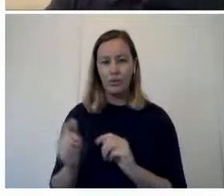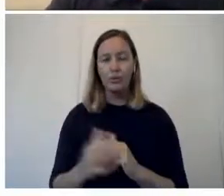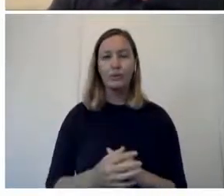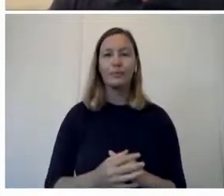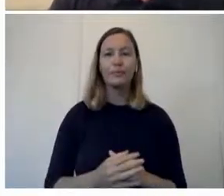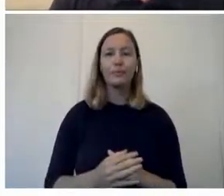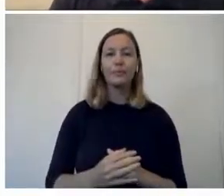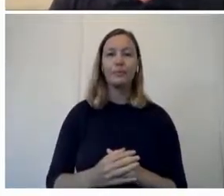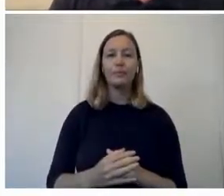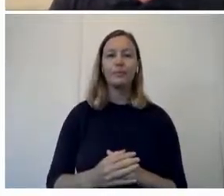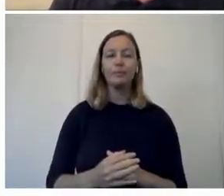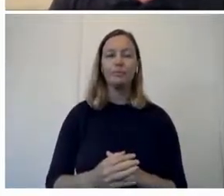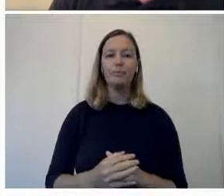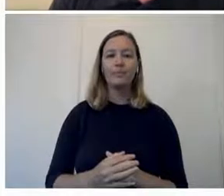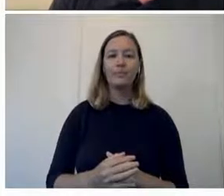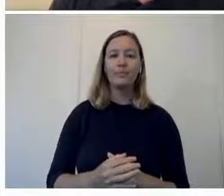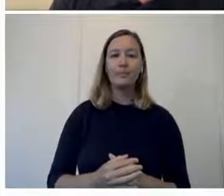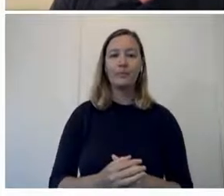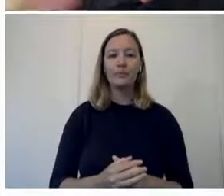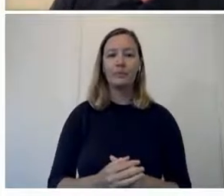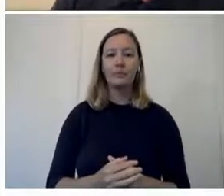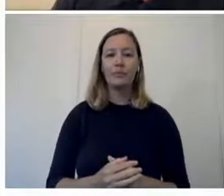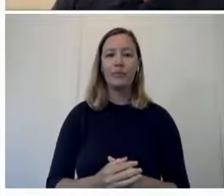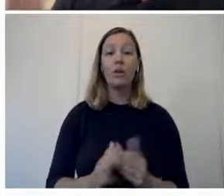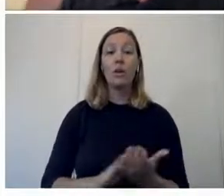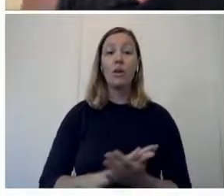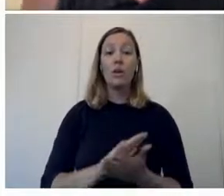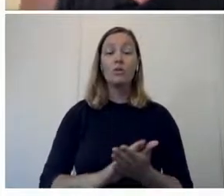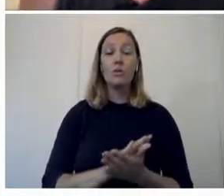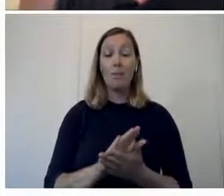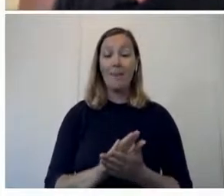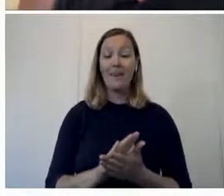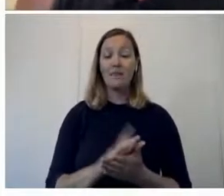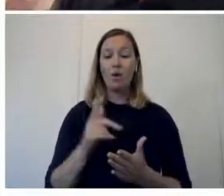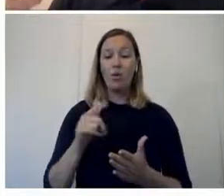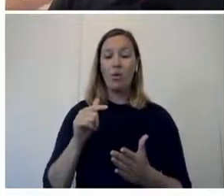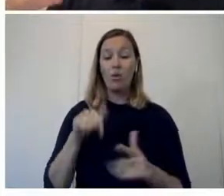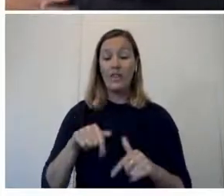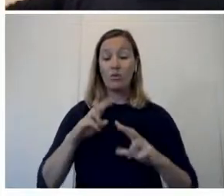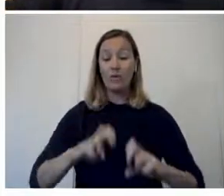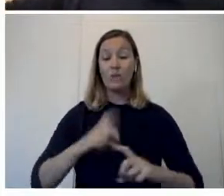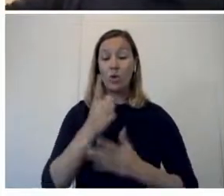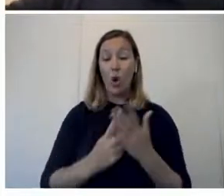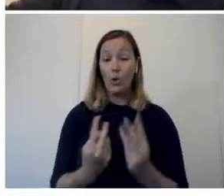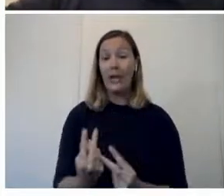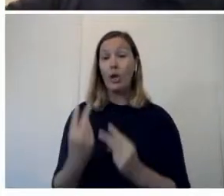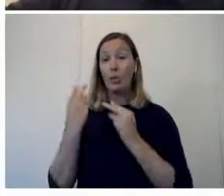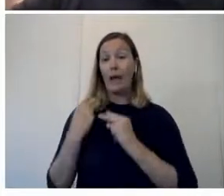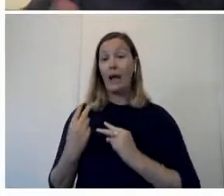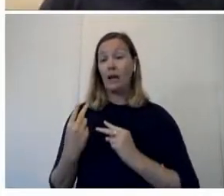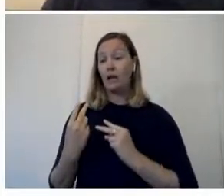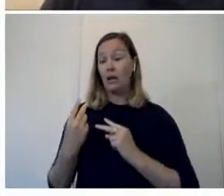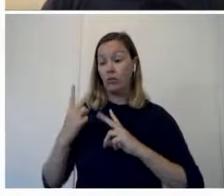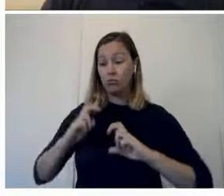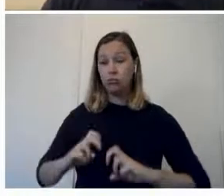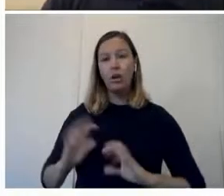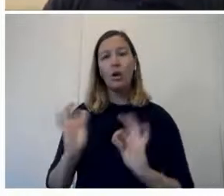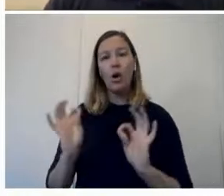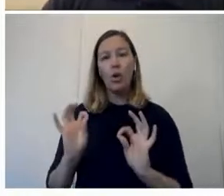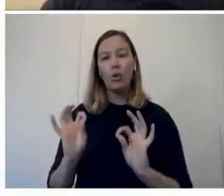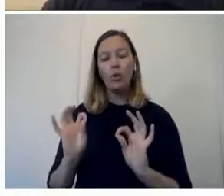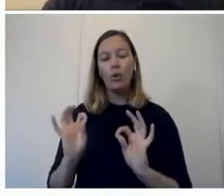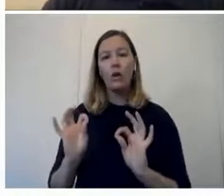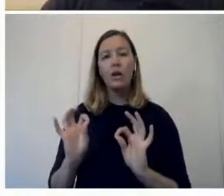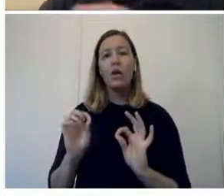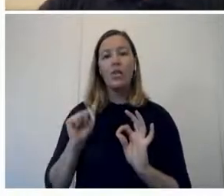that means that this is not an exercise of looking in the rearview mirror or of just telling us what we already know. This is really